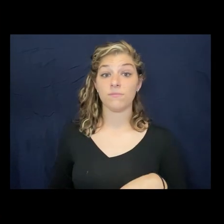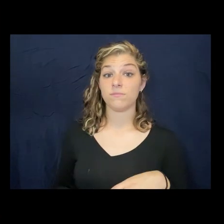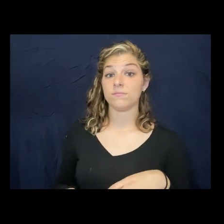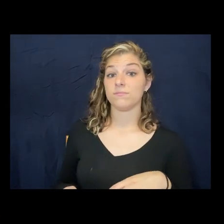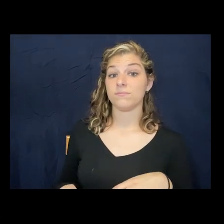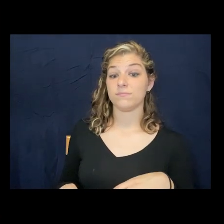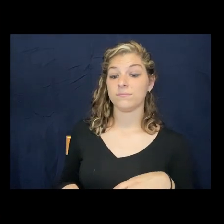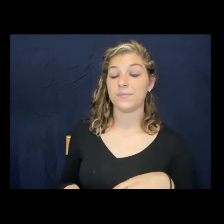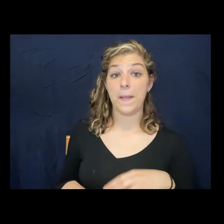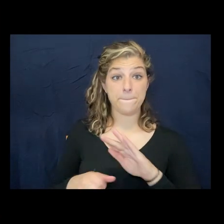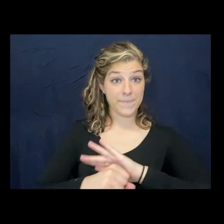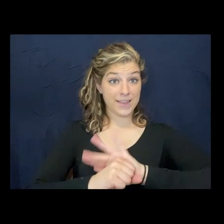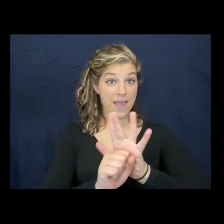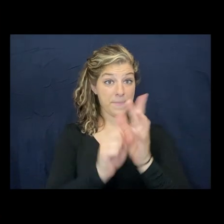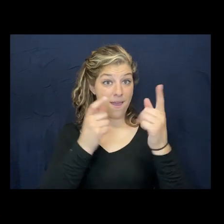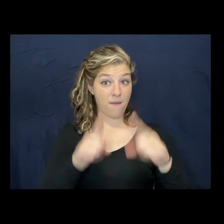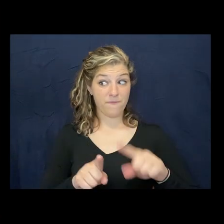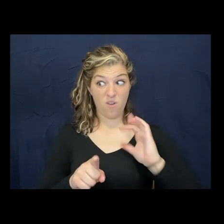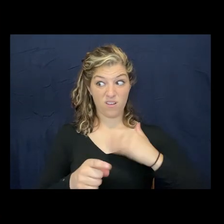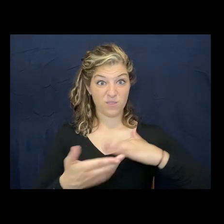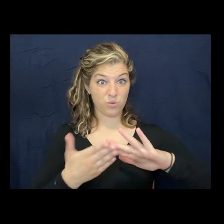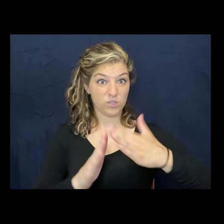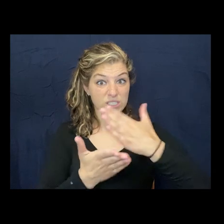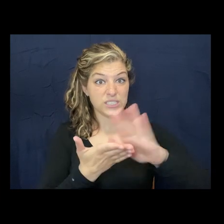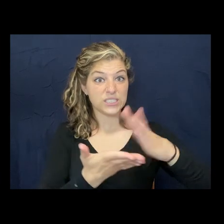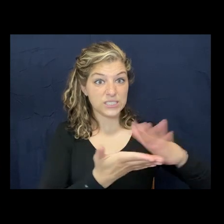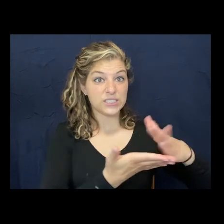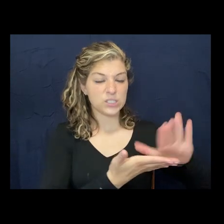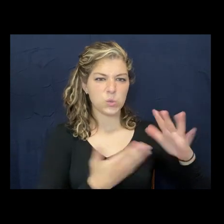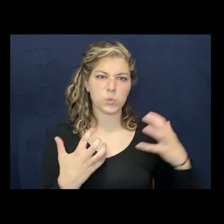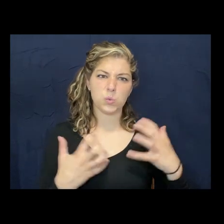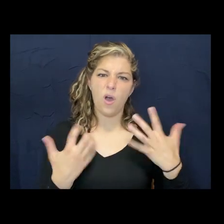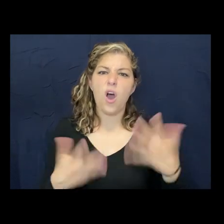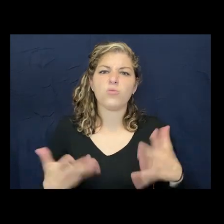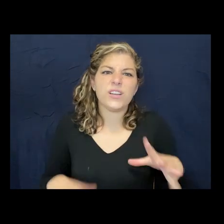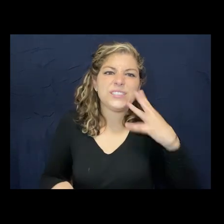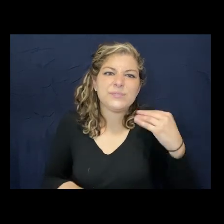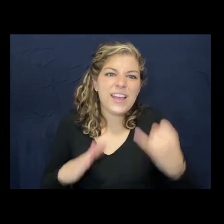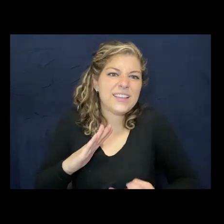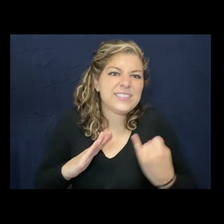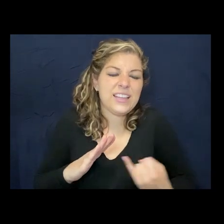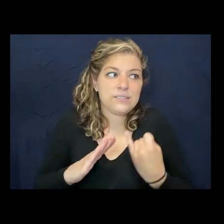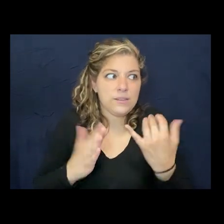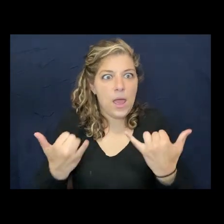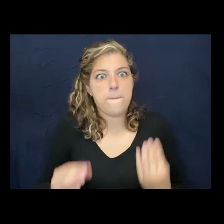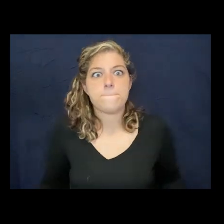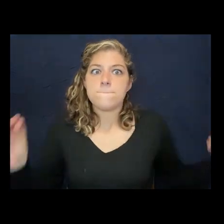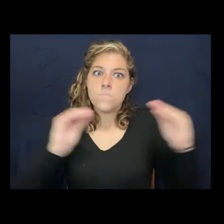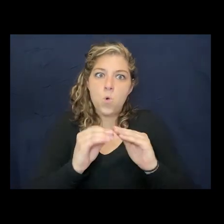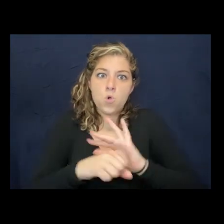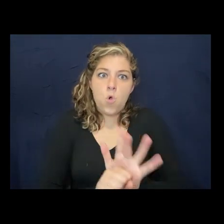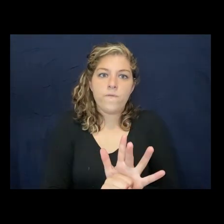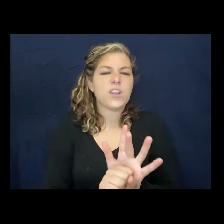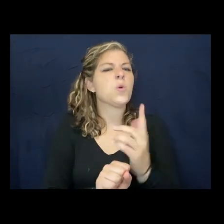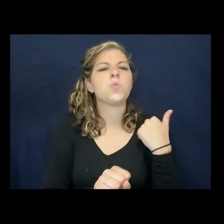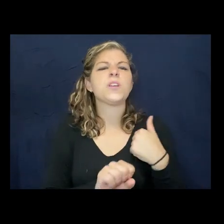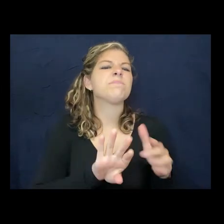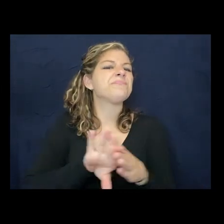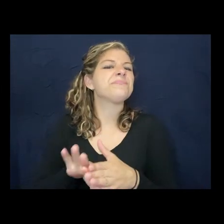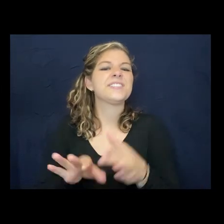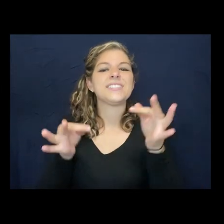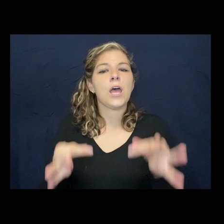of the isolating effects of the pandemic for our communities, already experiencing isolation and exclusion, we created